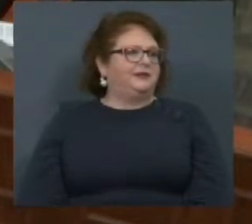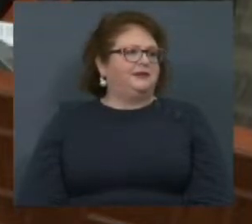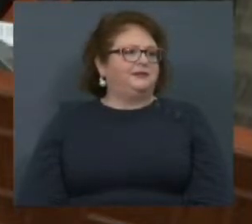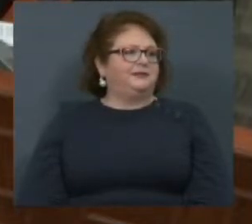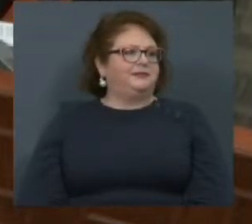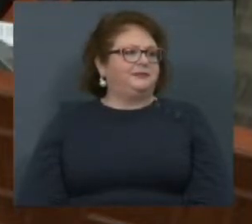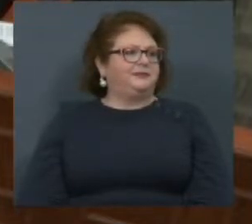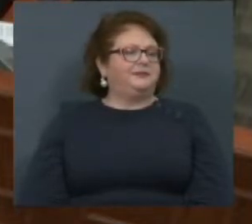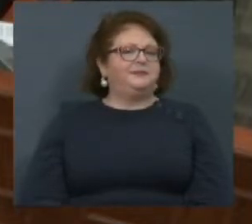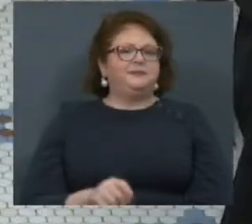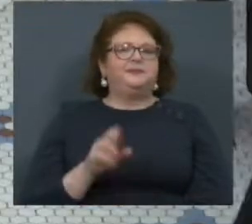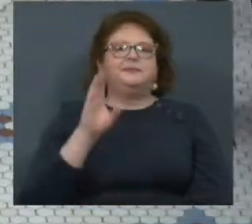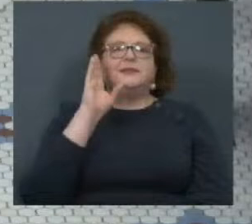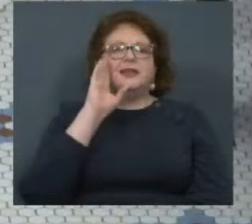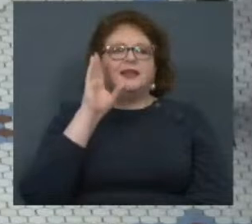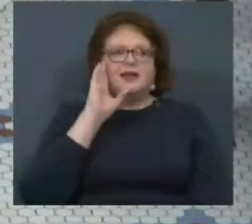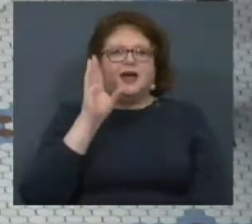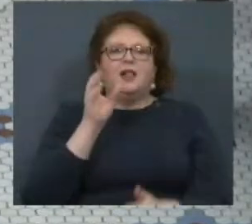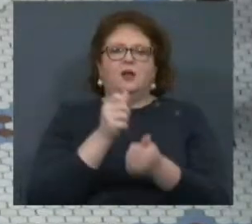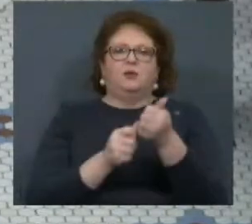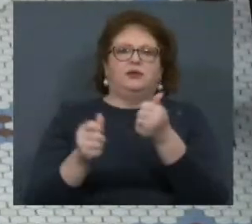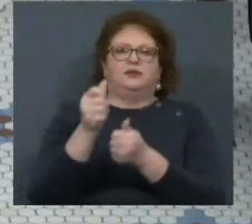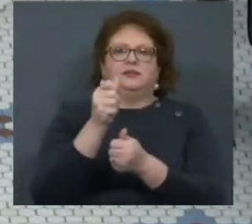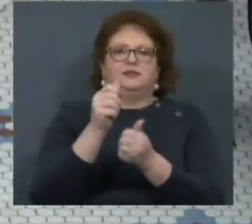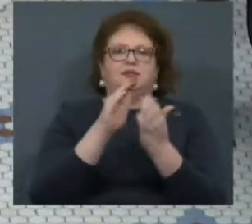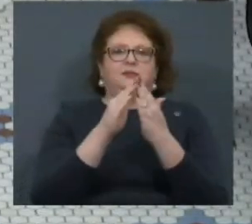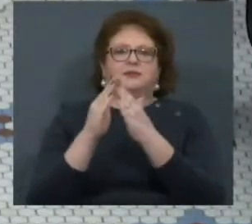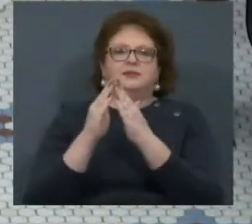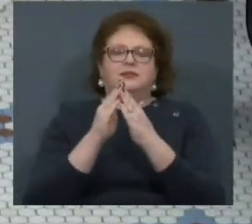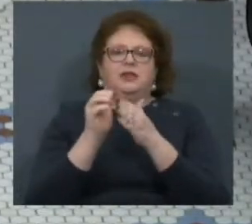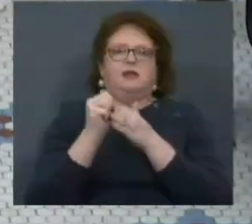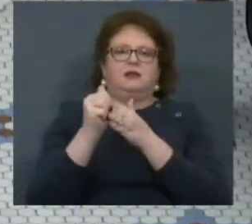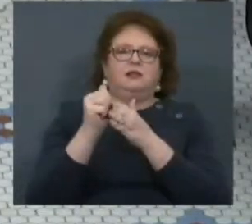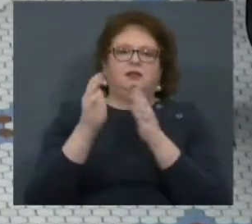Hi, esteemed city leaders. I have a bit of a more abstract